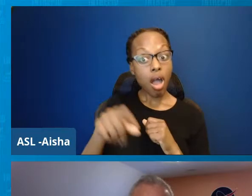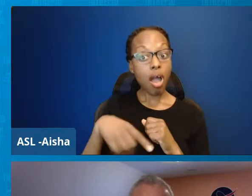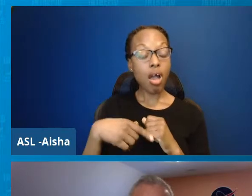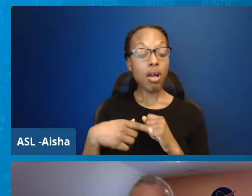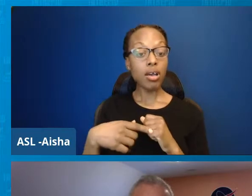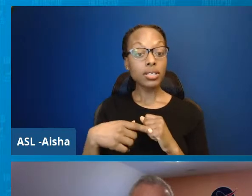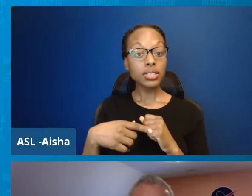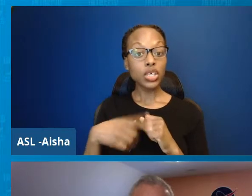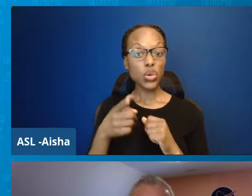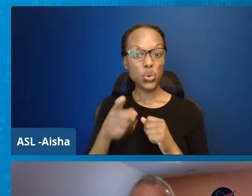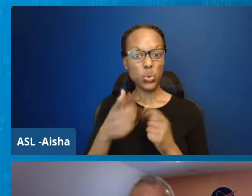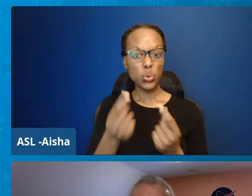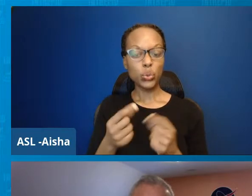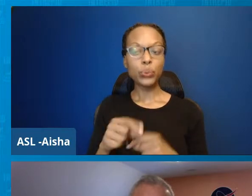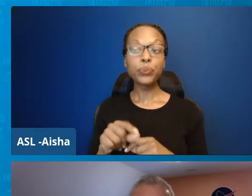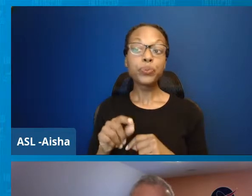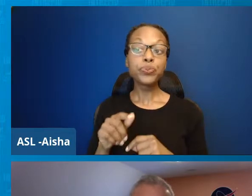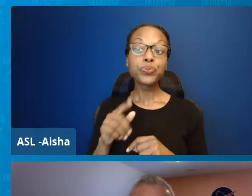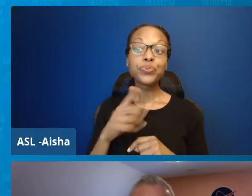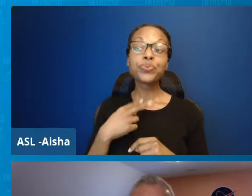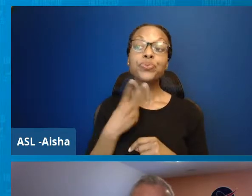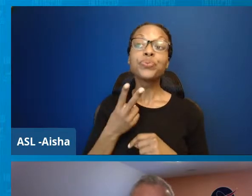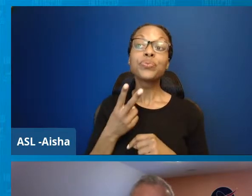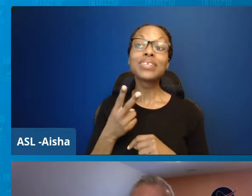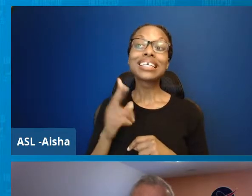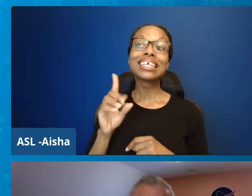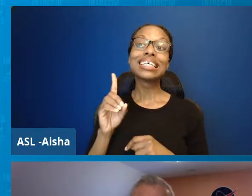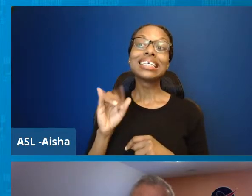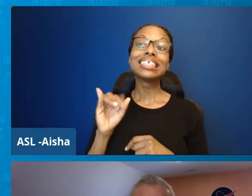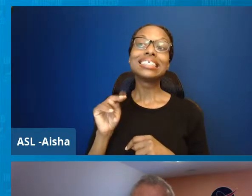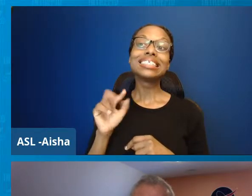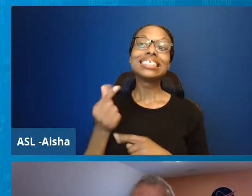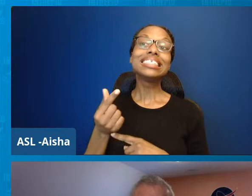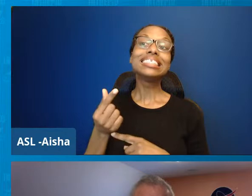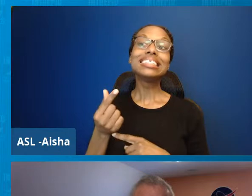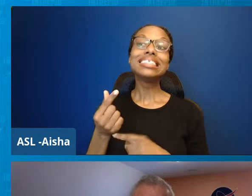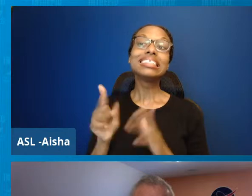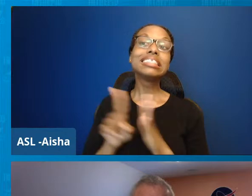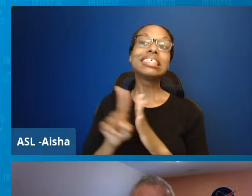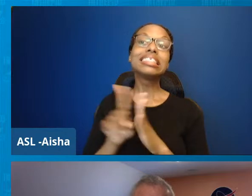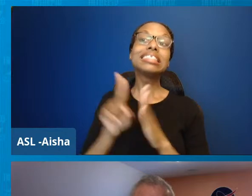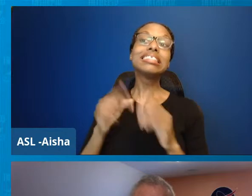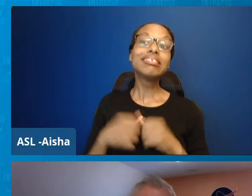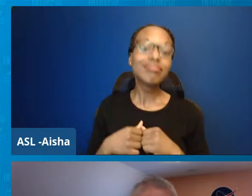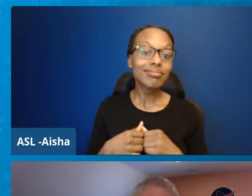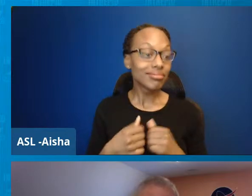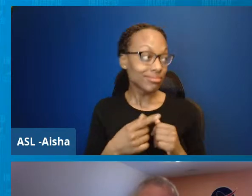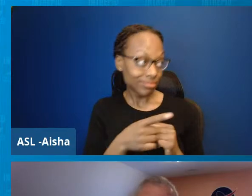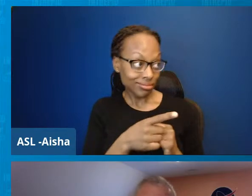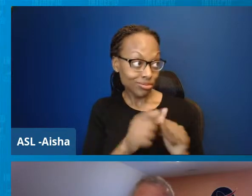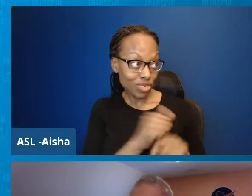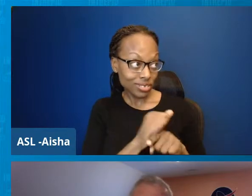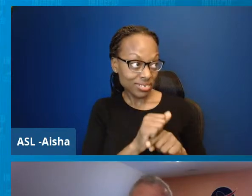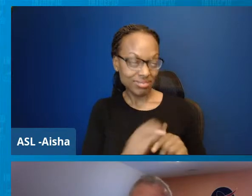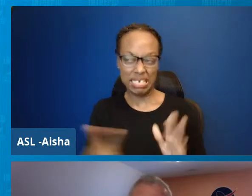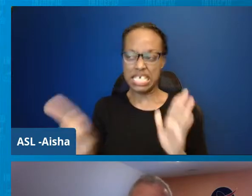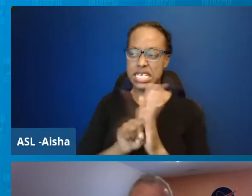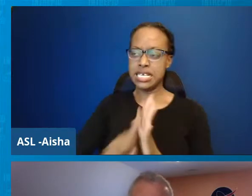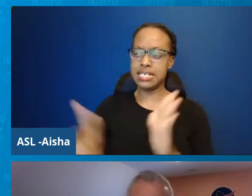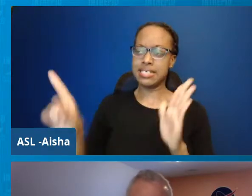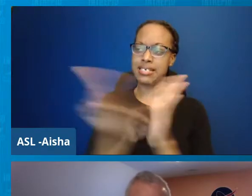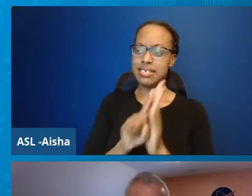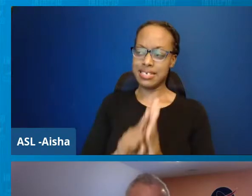go ding, ding. You want to give that a little try there, Jenny? Give us a little ding, ding. Ding, ding. Yep. John? Ding, ding. All